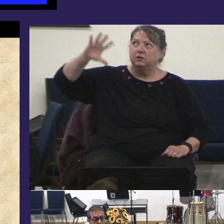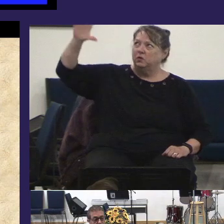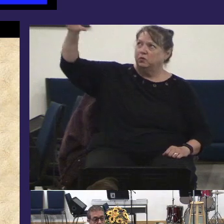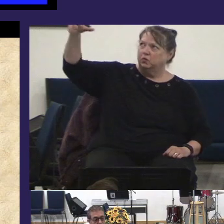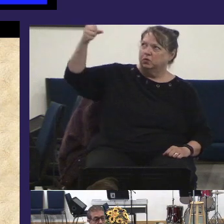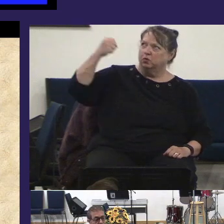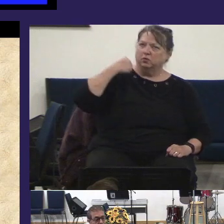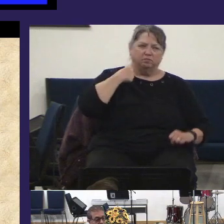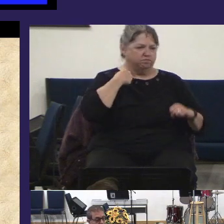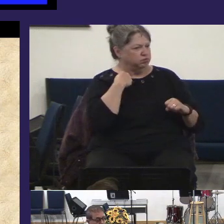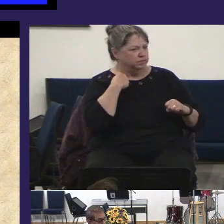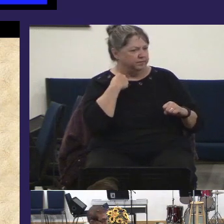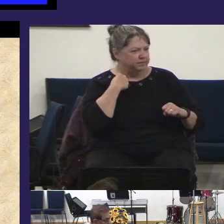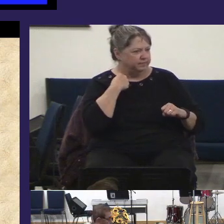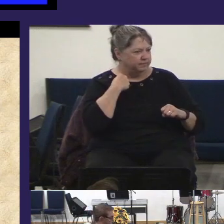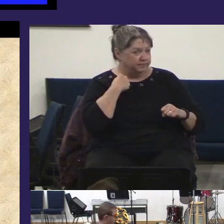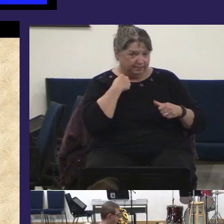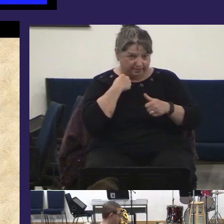Amen.